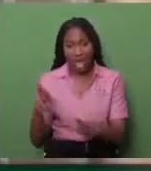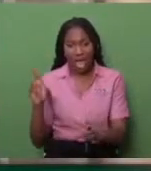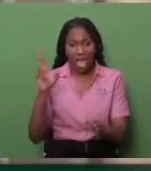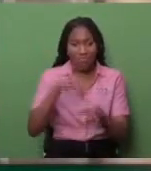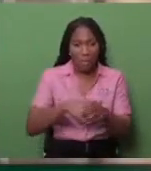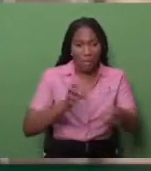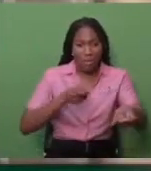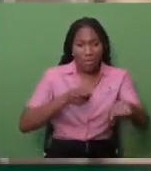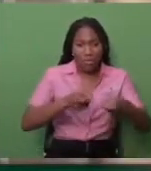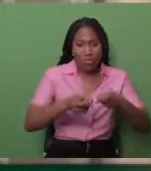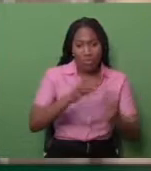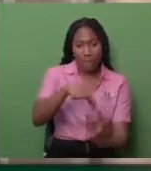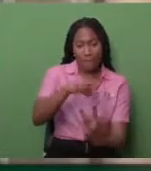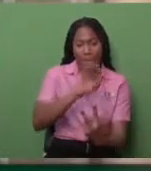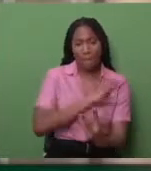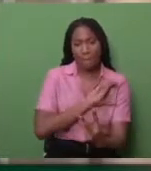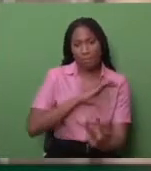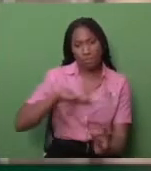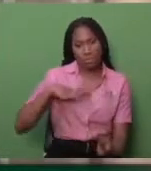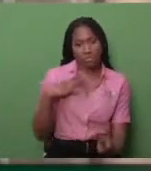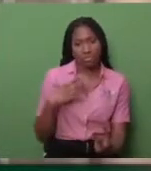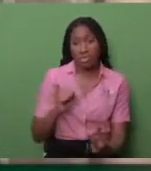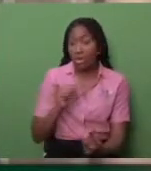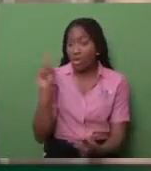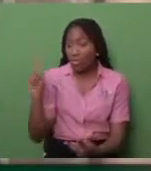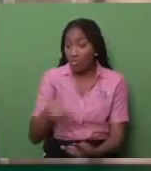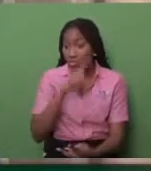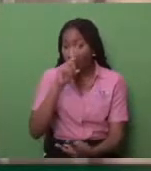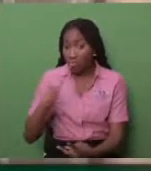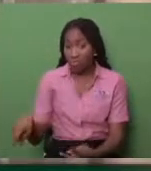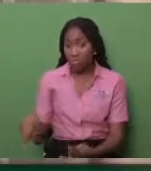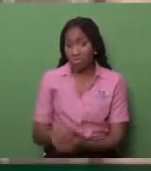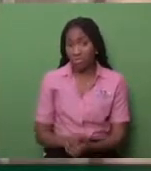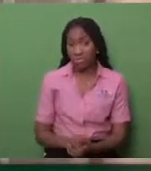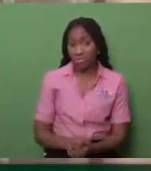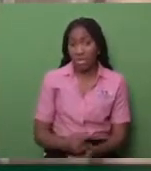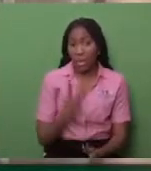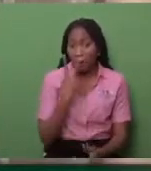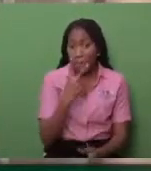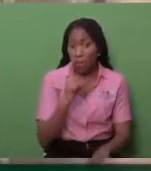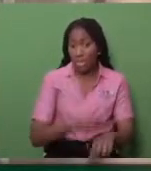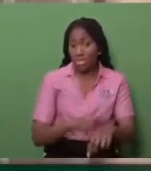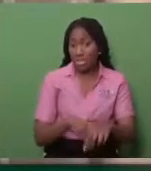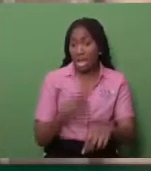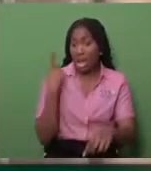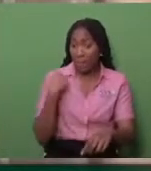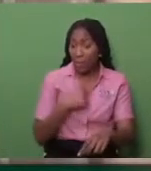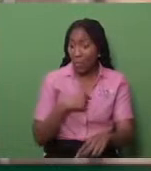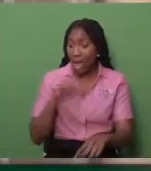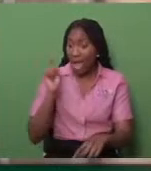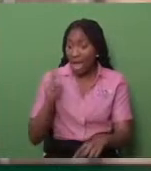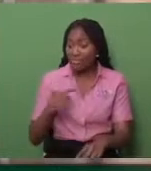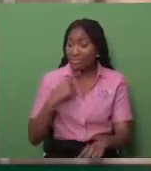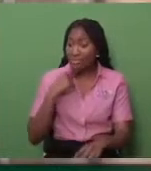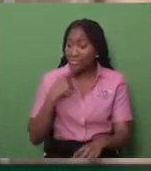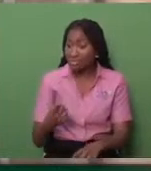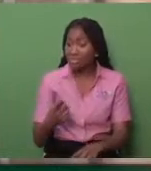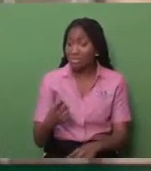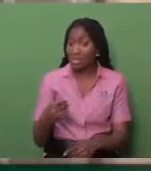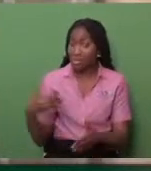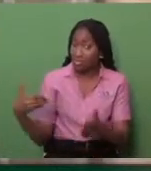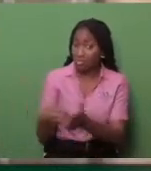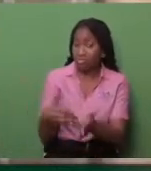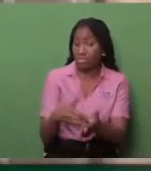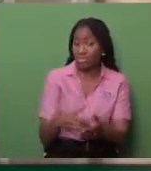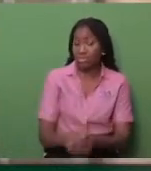appointing a Commissioner of Police. And both times, litigation had to be commenced. The first time, they attempted